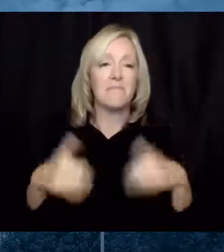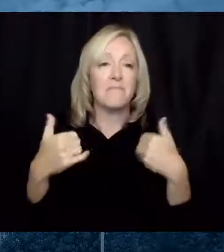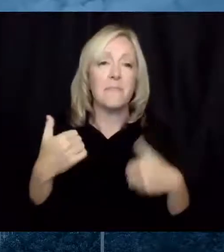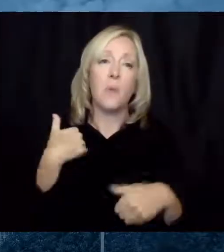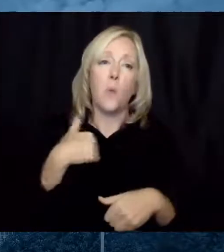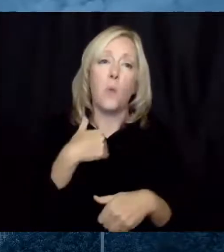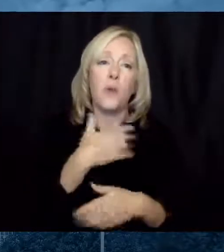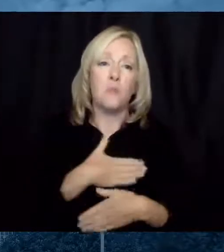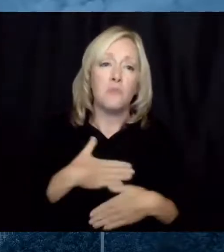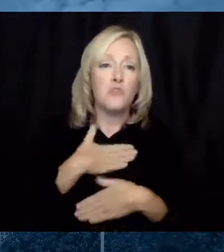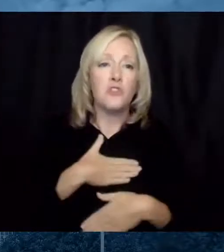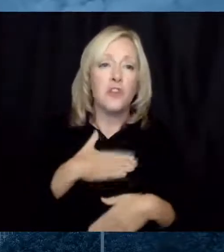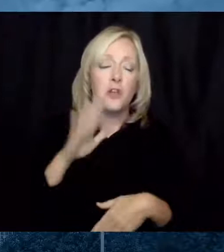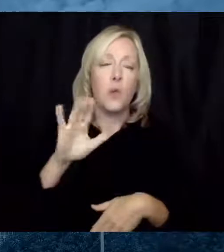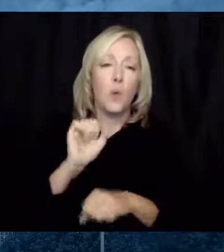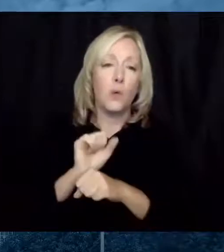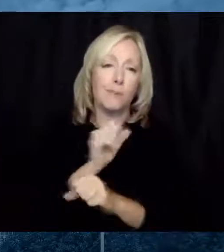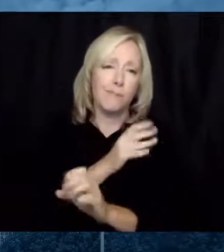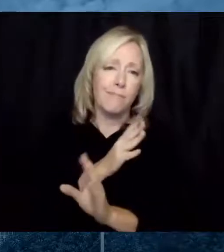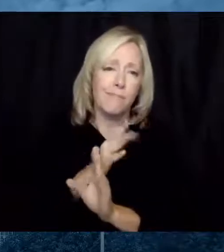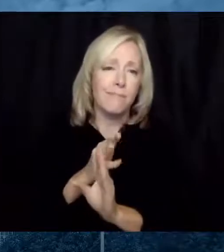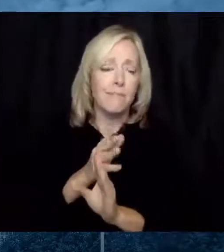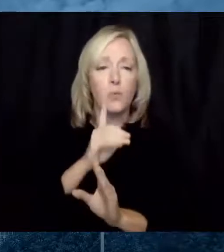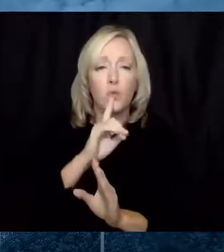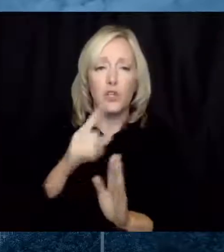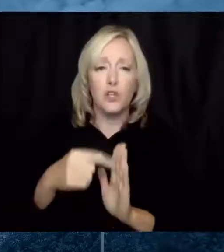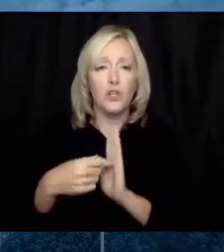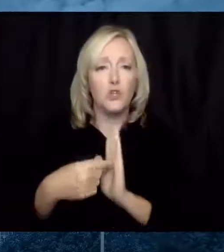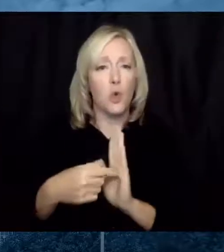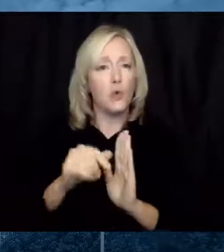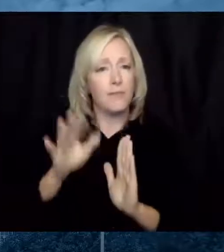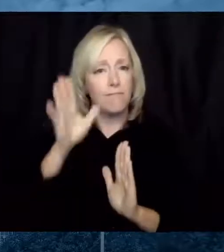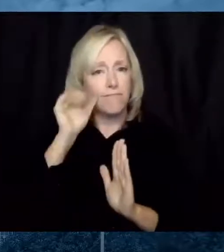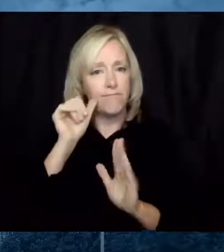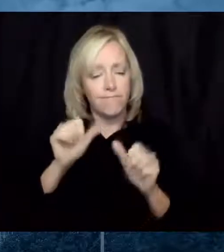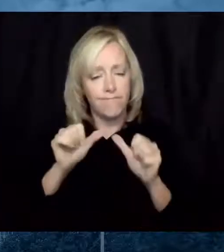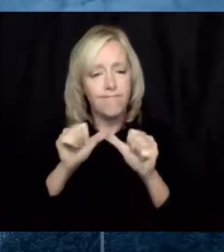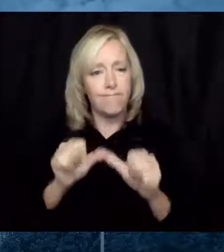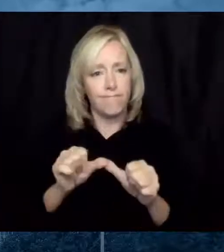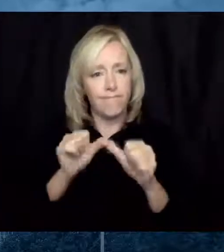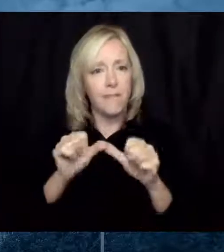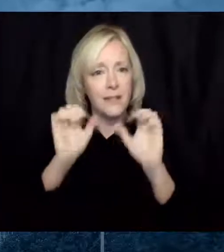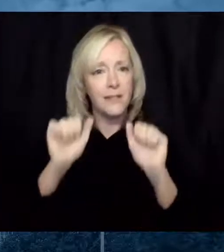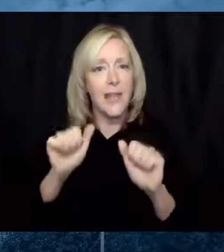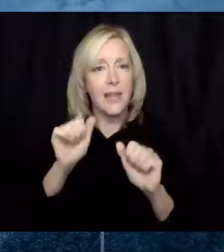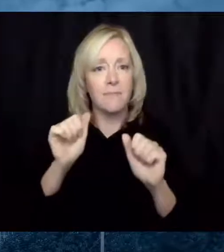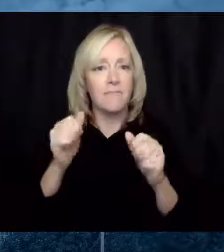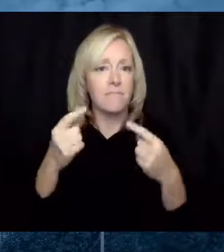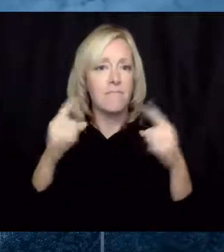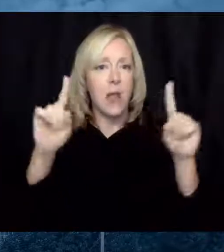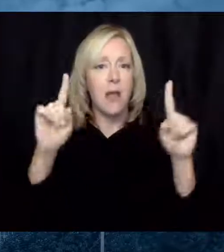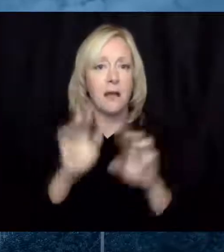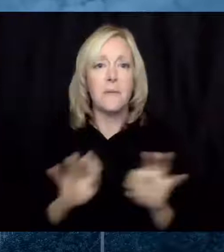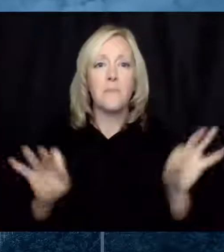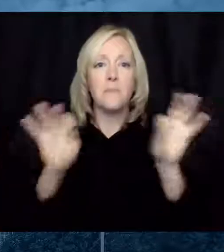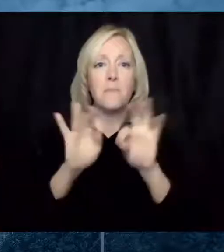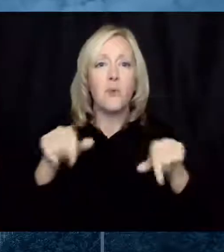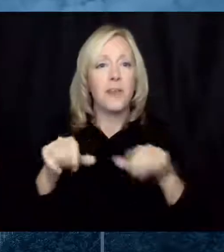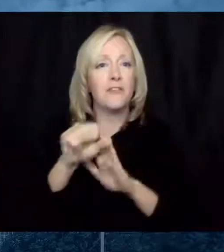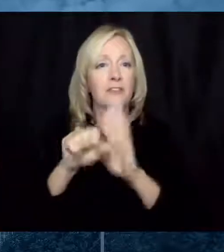it, and it shows that if you stick to it, you can really get important things done here in Delaware.